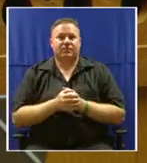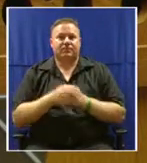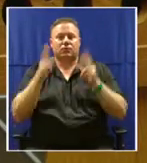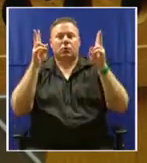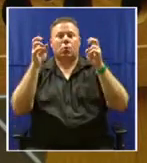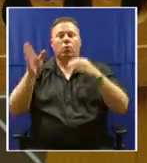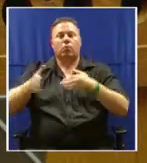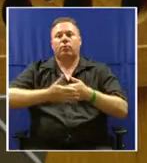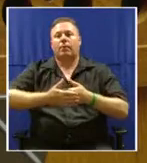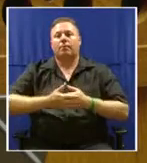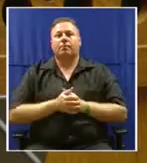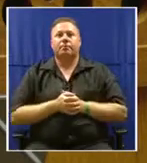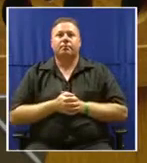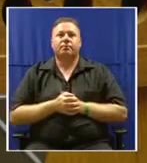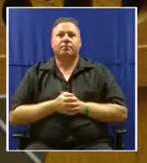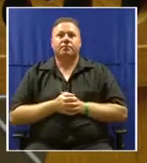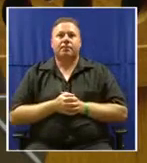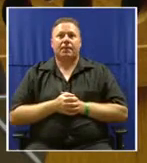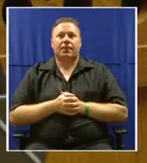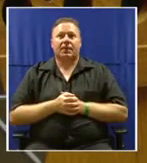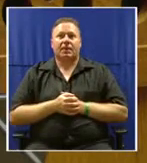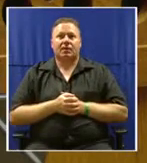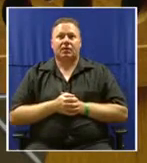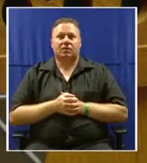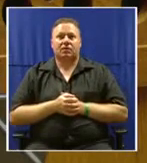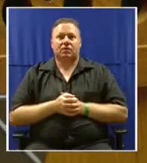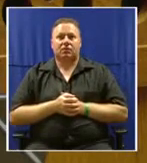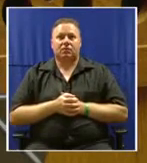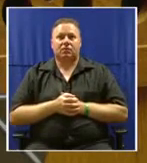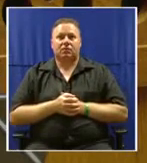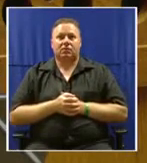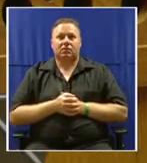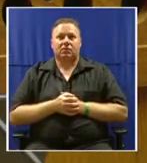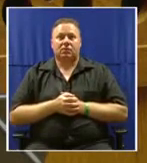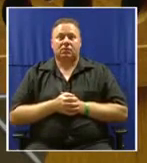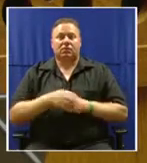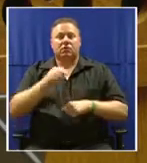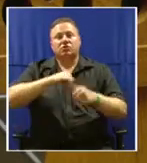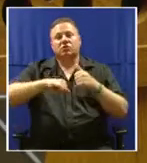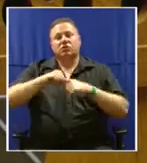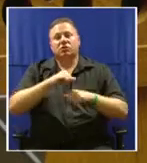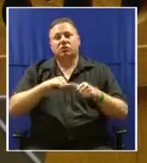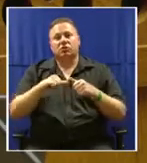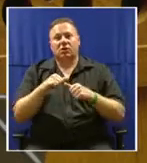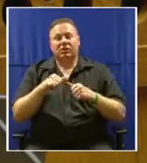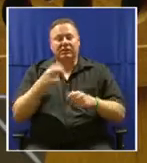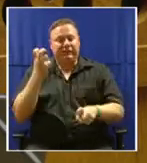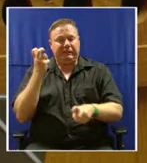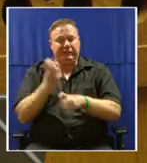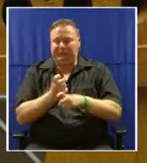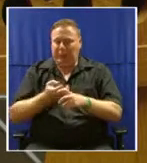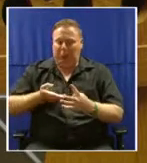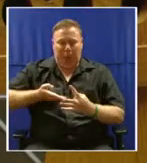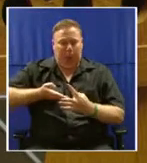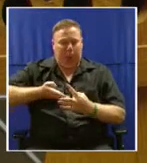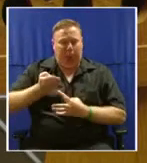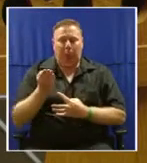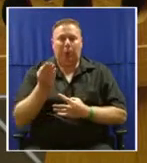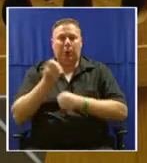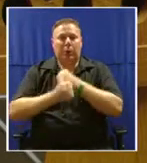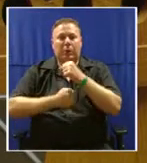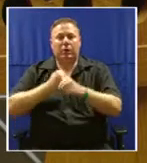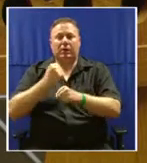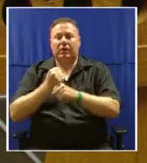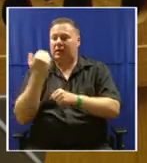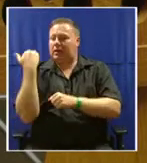quotes. In counting the great cost to our society over the past year, we may